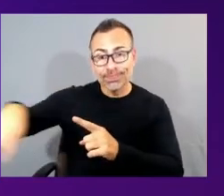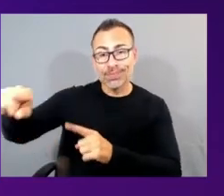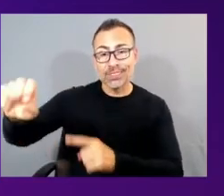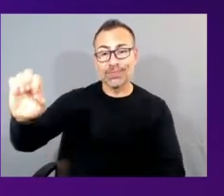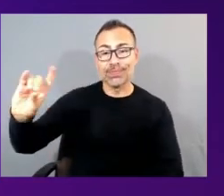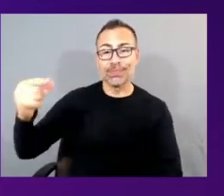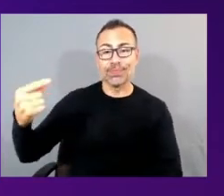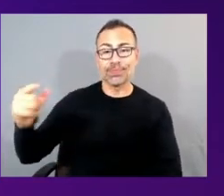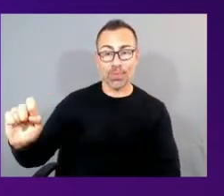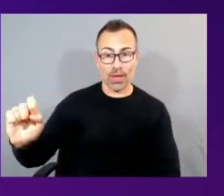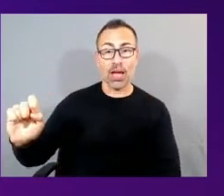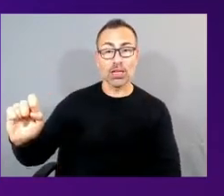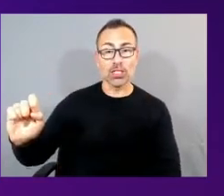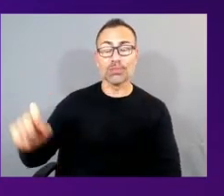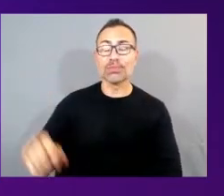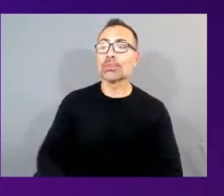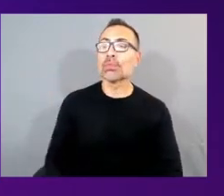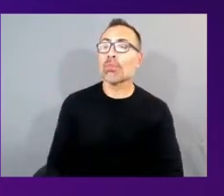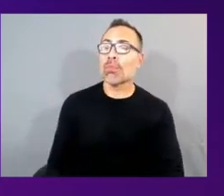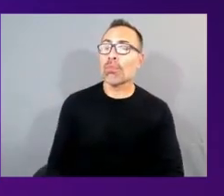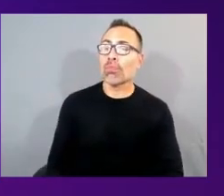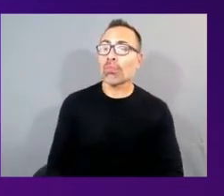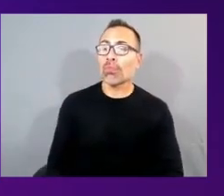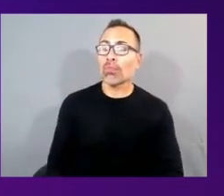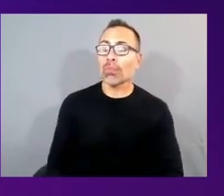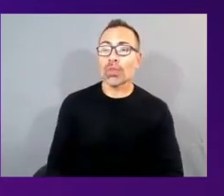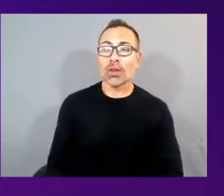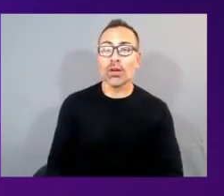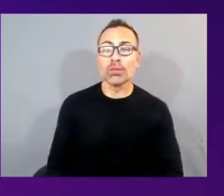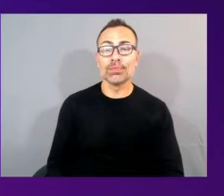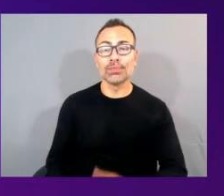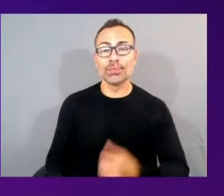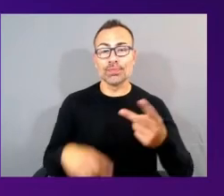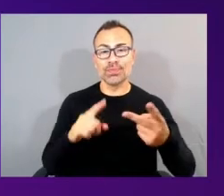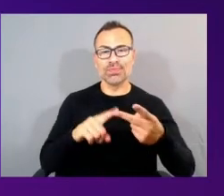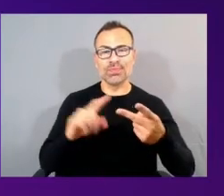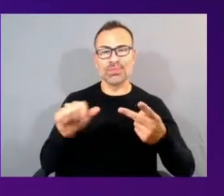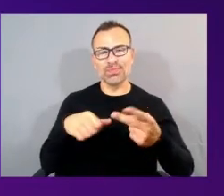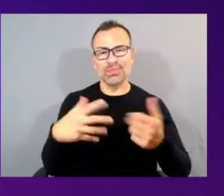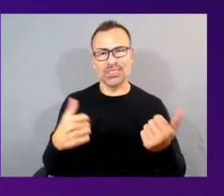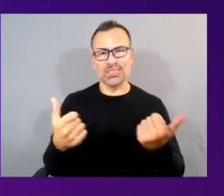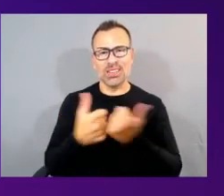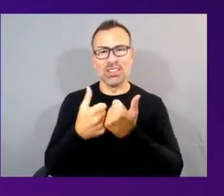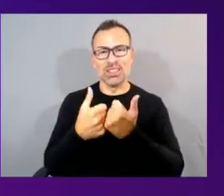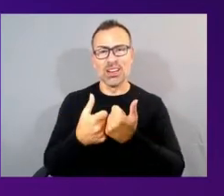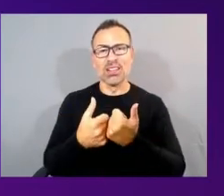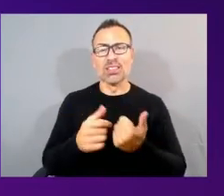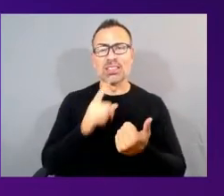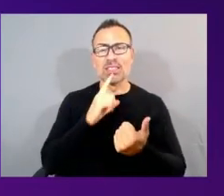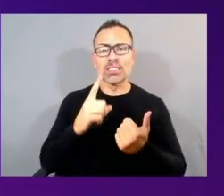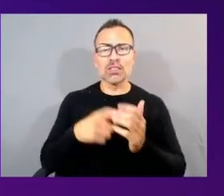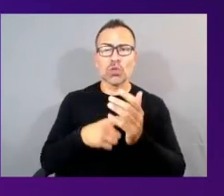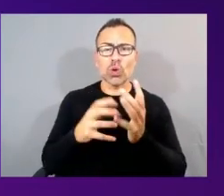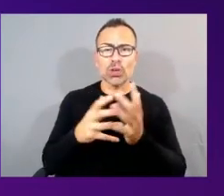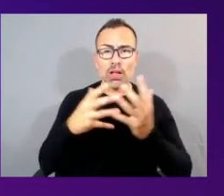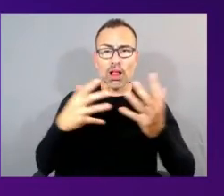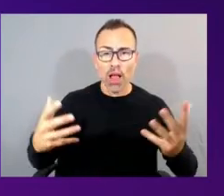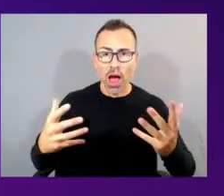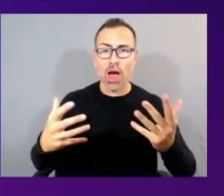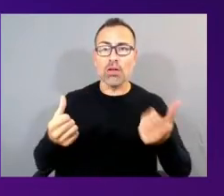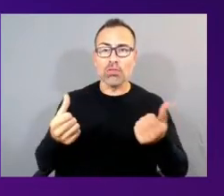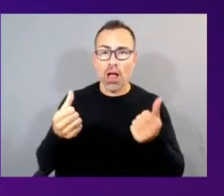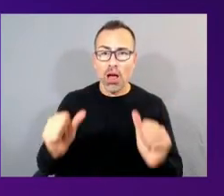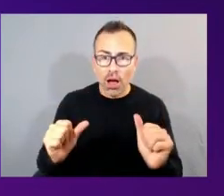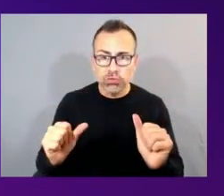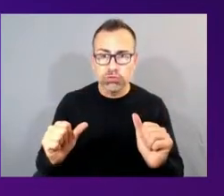Another challenge we faced is that it does, of course, take a lot of effort to build and maintain a platform like this. So